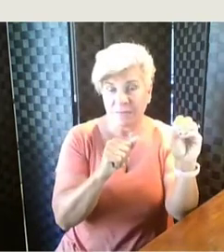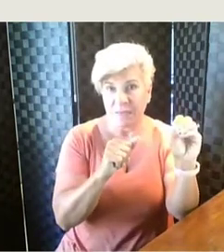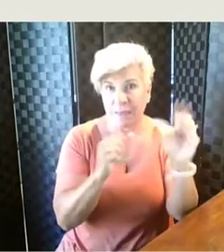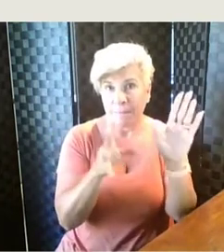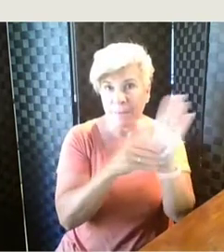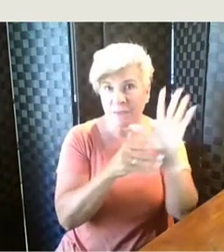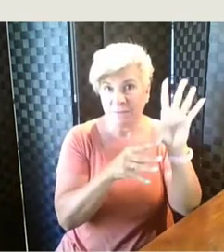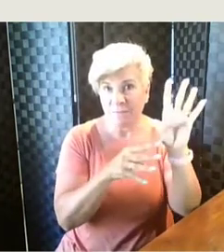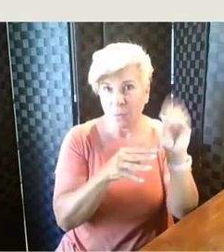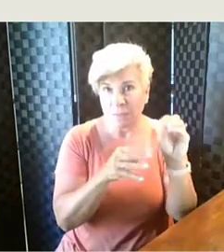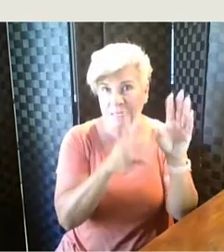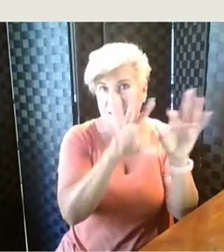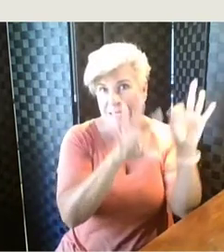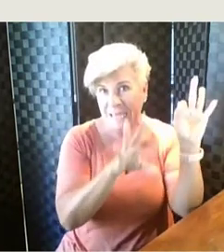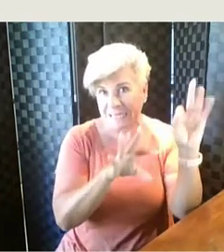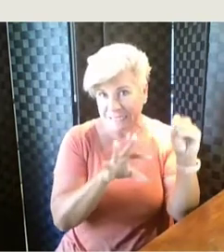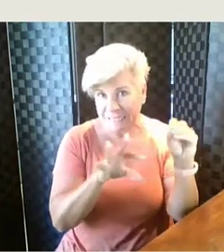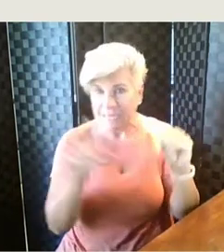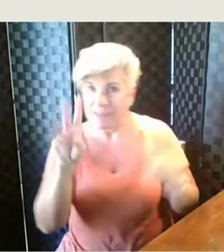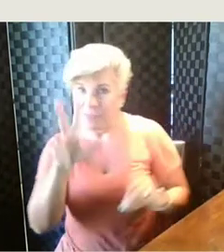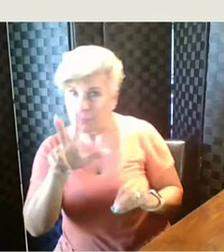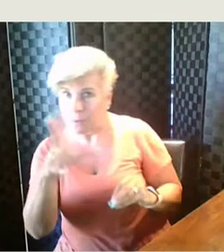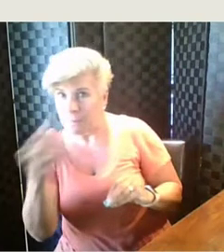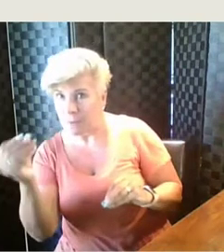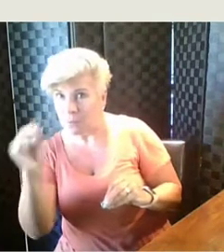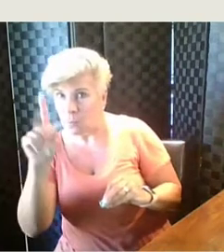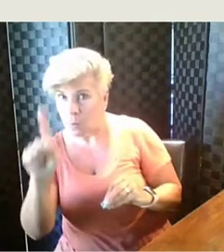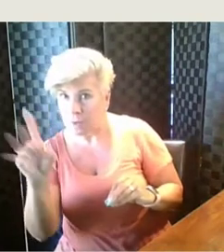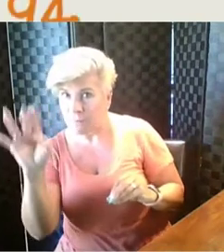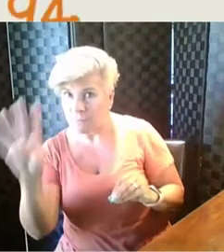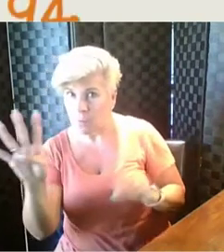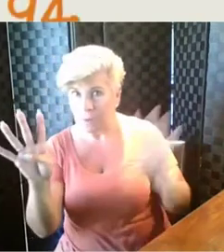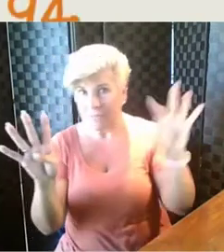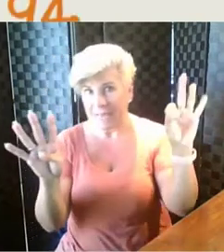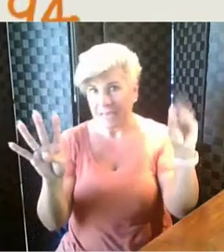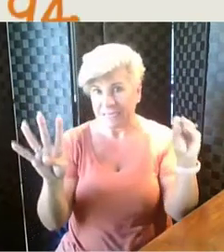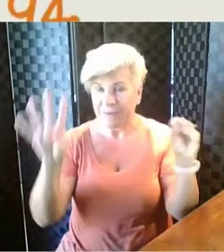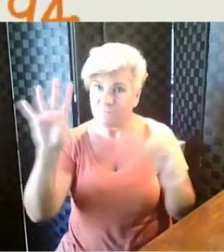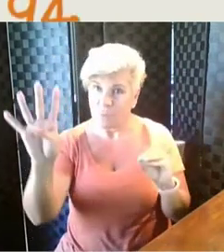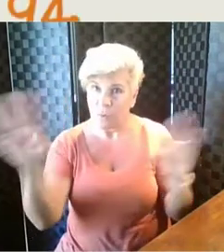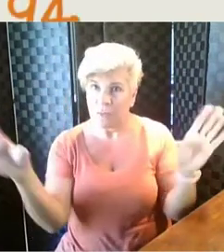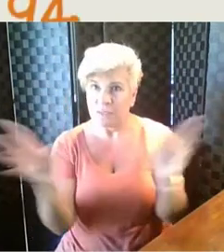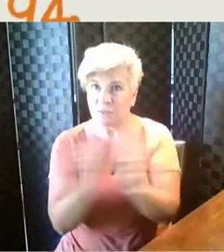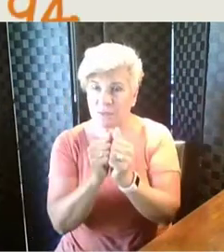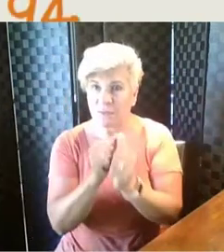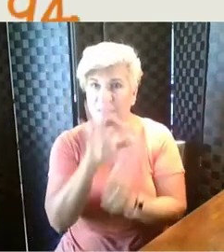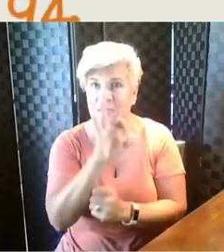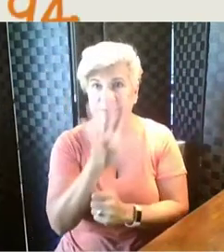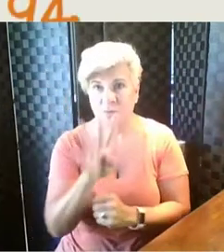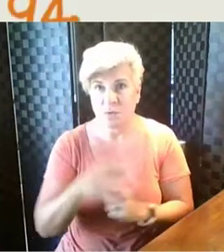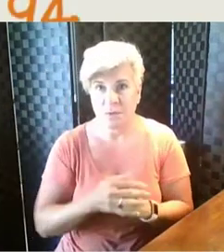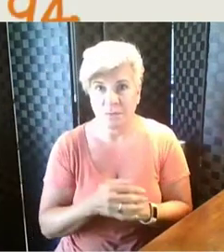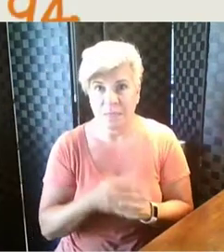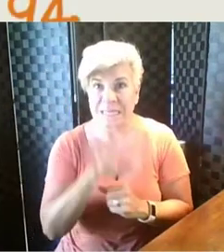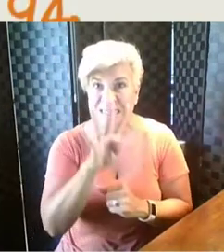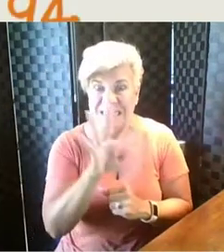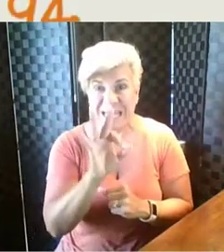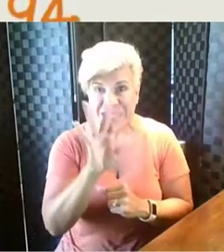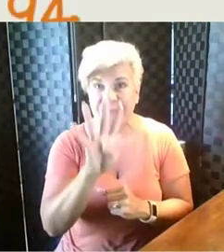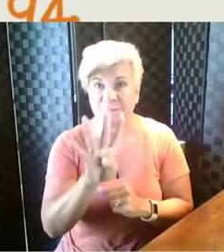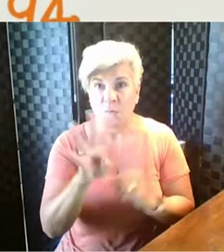we group 3 plus 1, we get 4. Add those together, and the answer is 94. They made